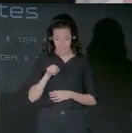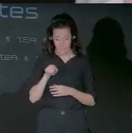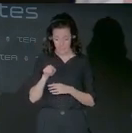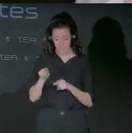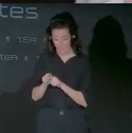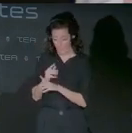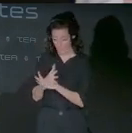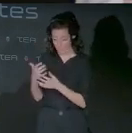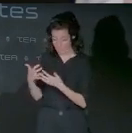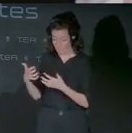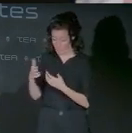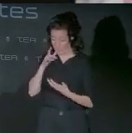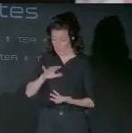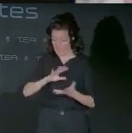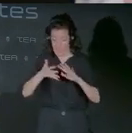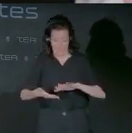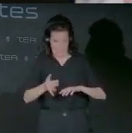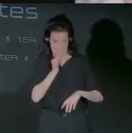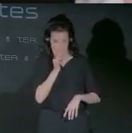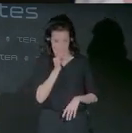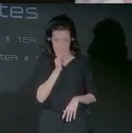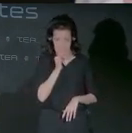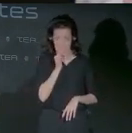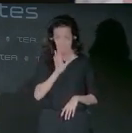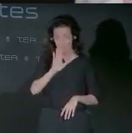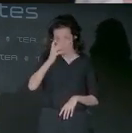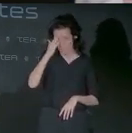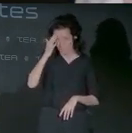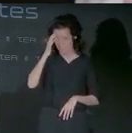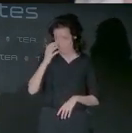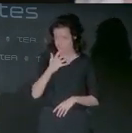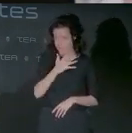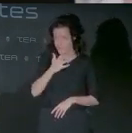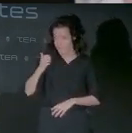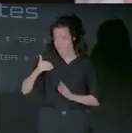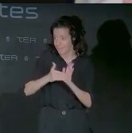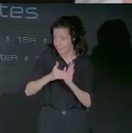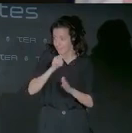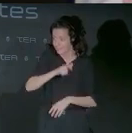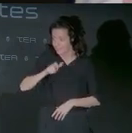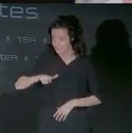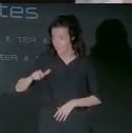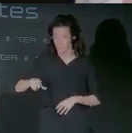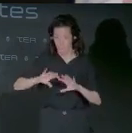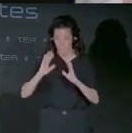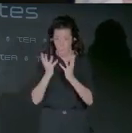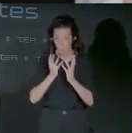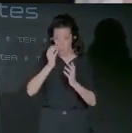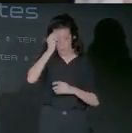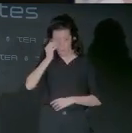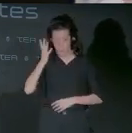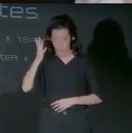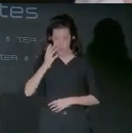own little virtual world running, you can't ask 500,000 people who are dealing with